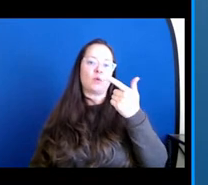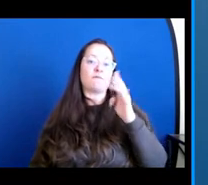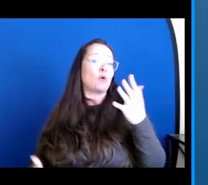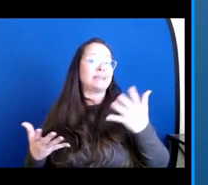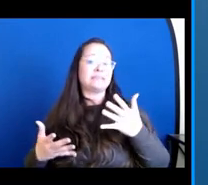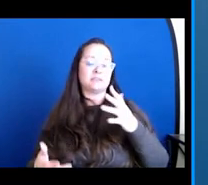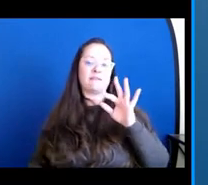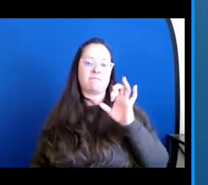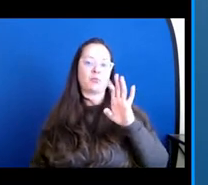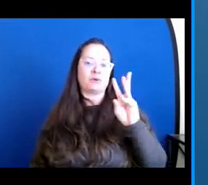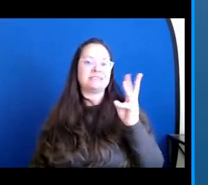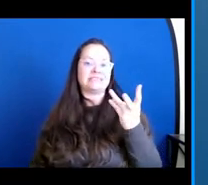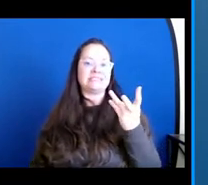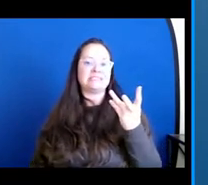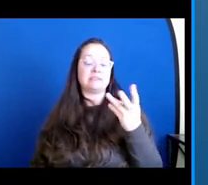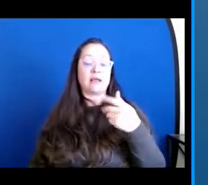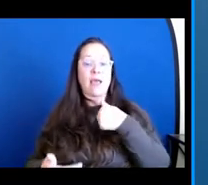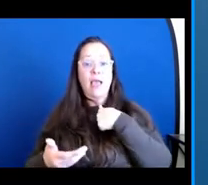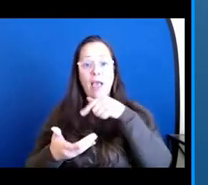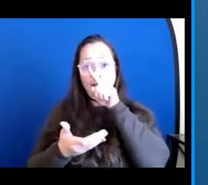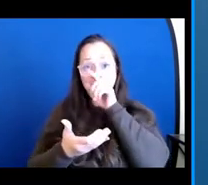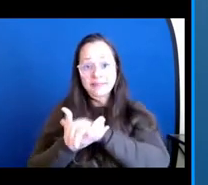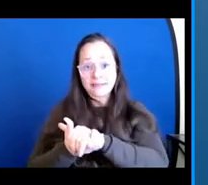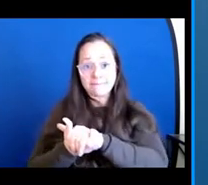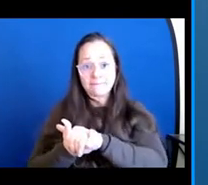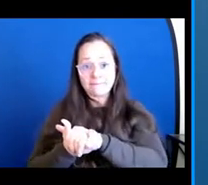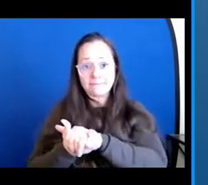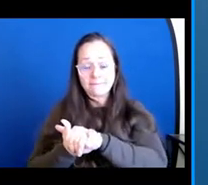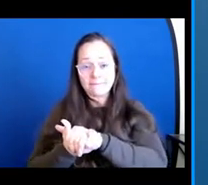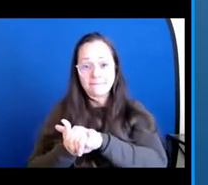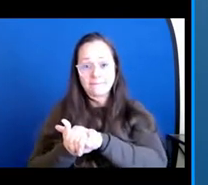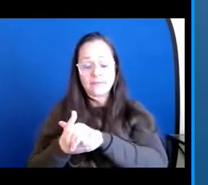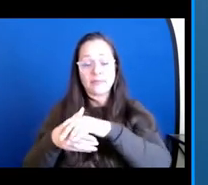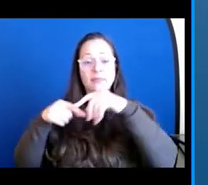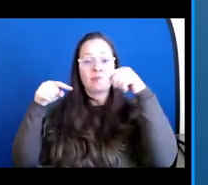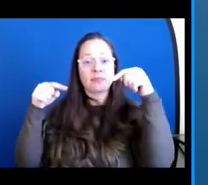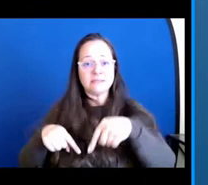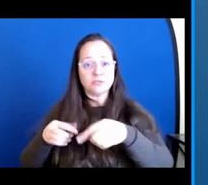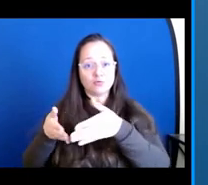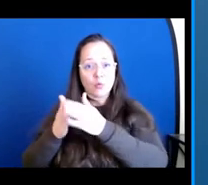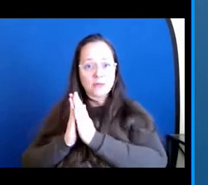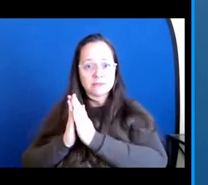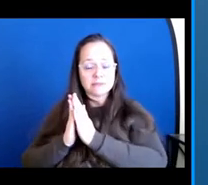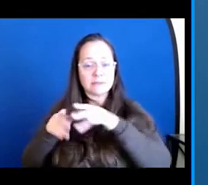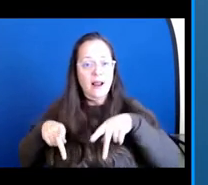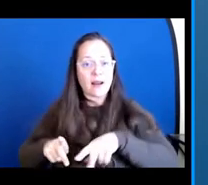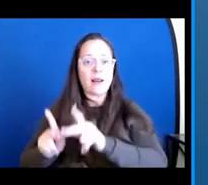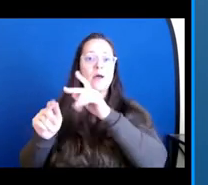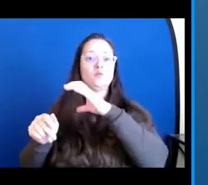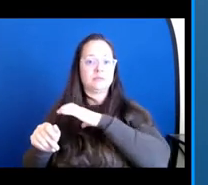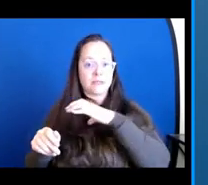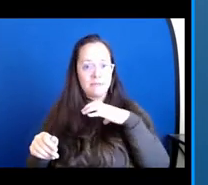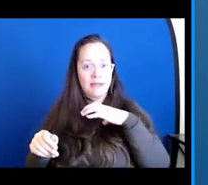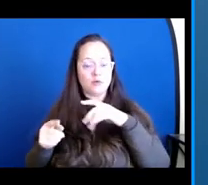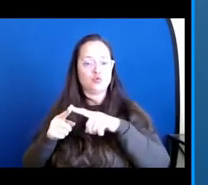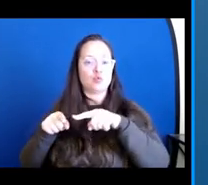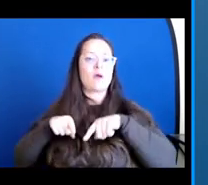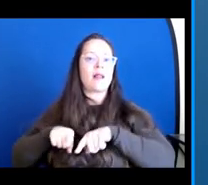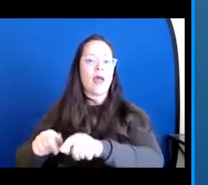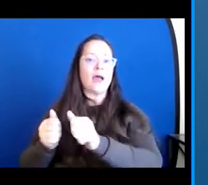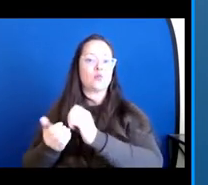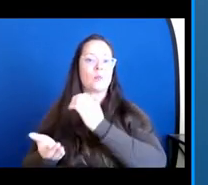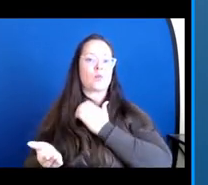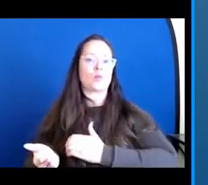6th I believe that this request allows for the committee to be in line with the wishes